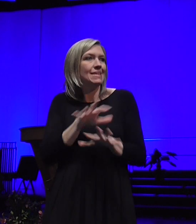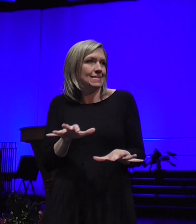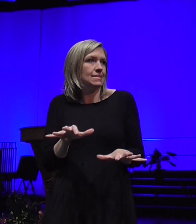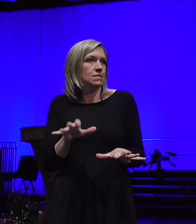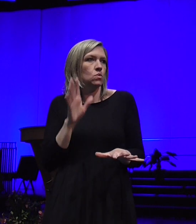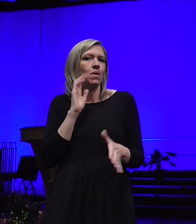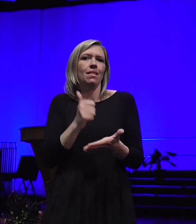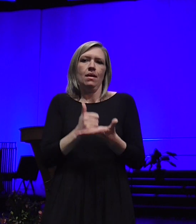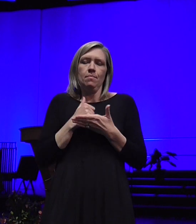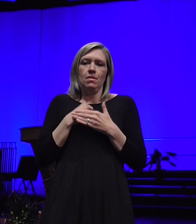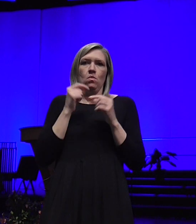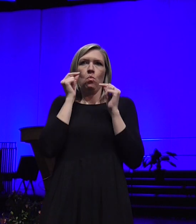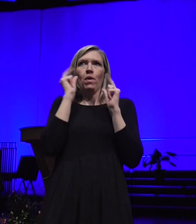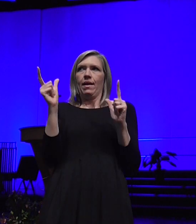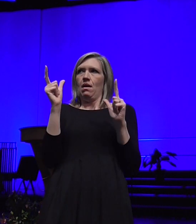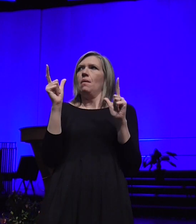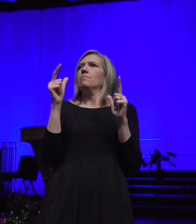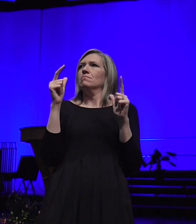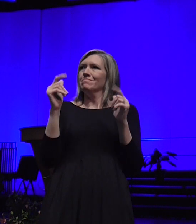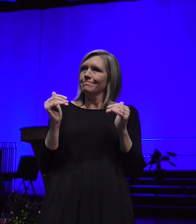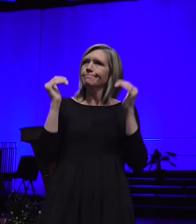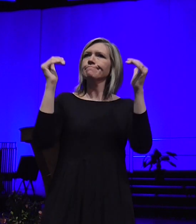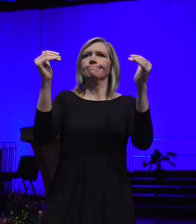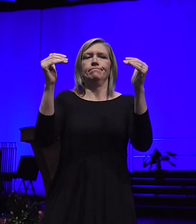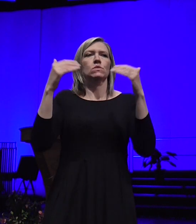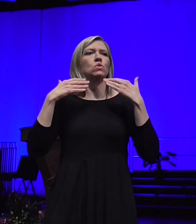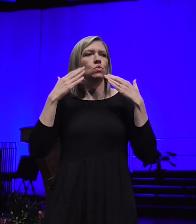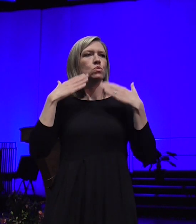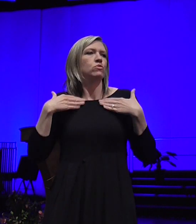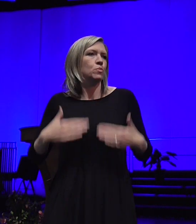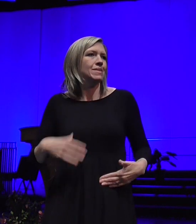that will raise us to the next level of human existence.